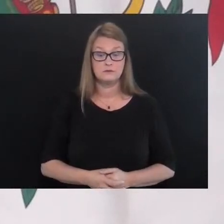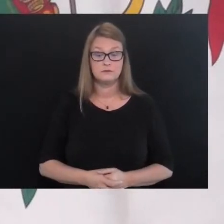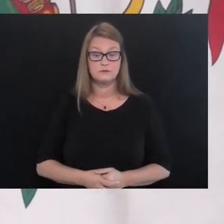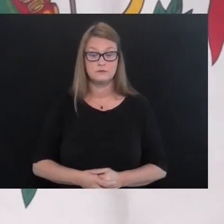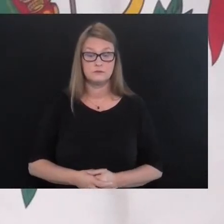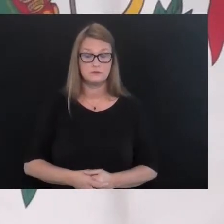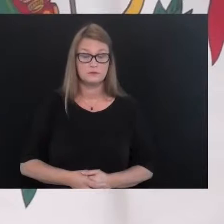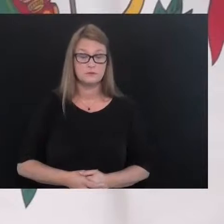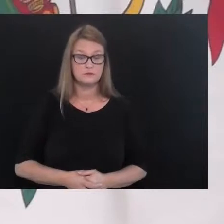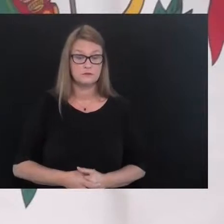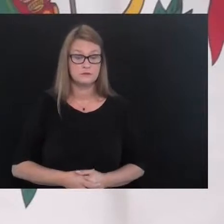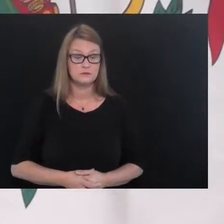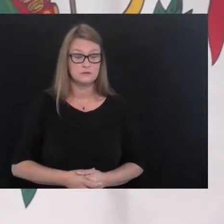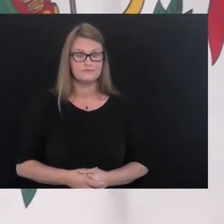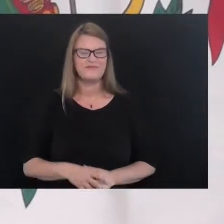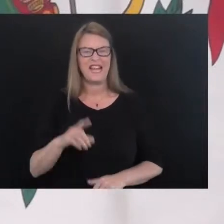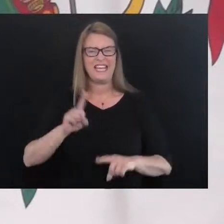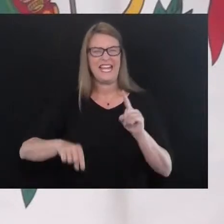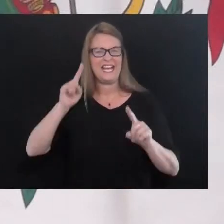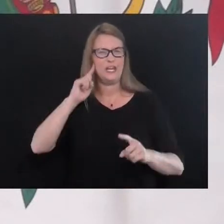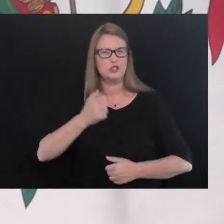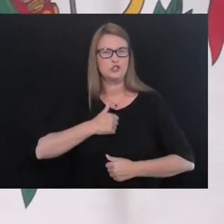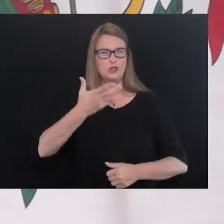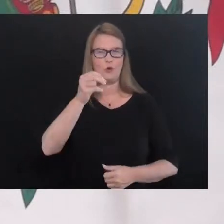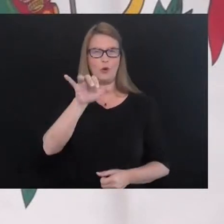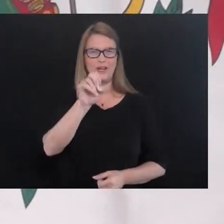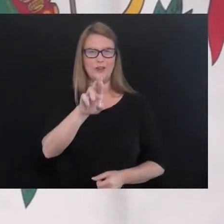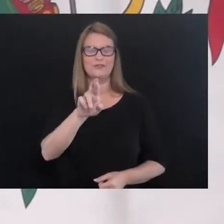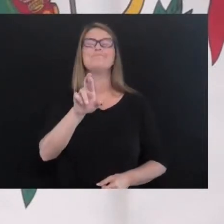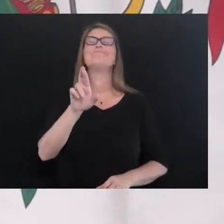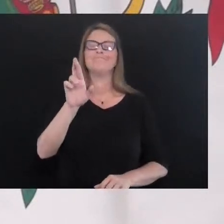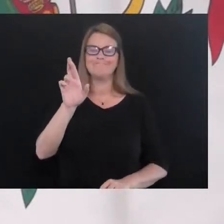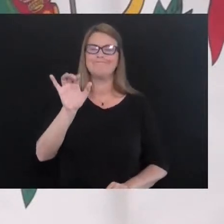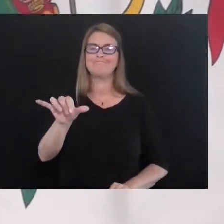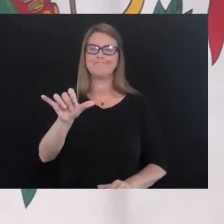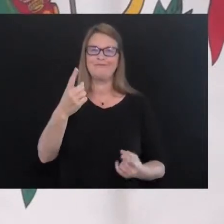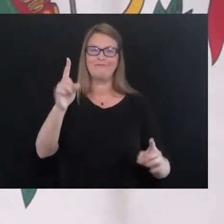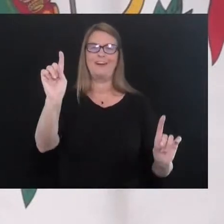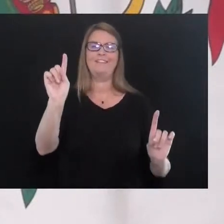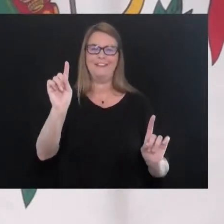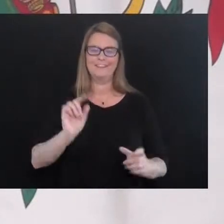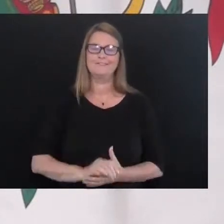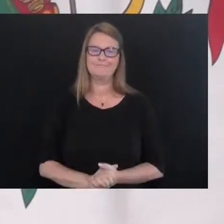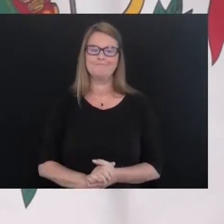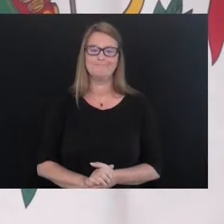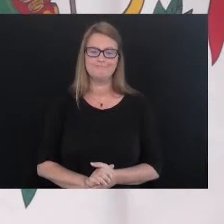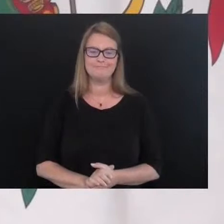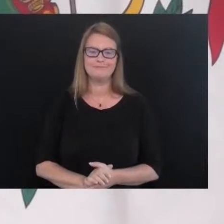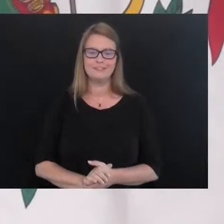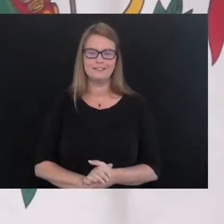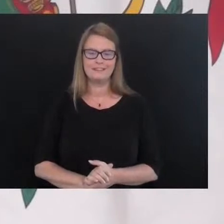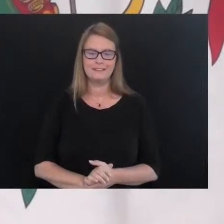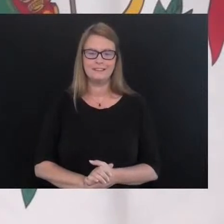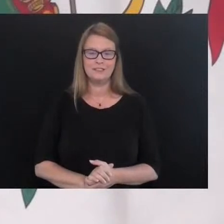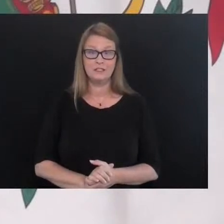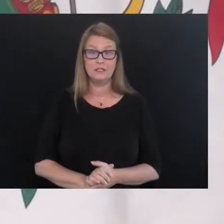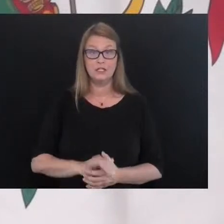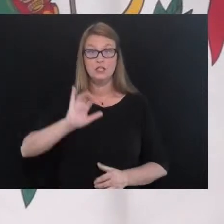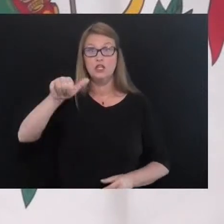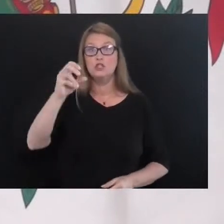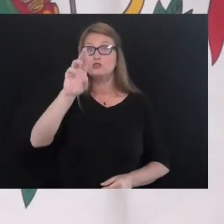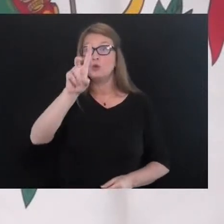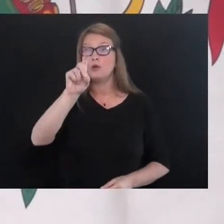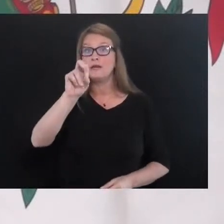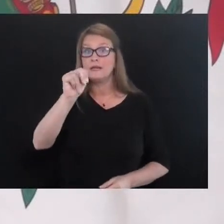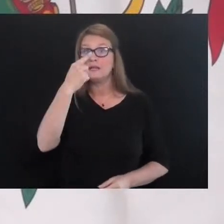General Hoyer, we're not getting any audio. You may be muted. Yes. All right. Yes, sir, Governor. And Jordan, if you could you please